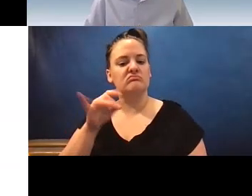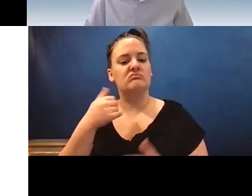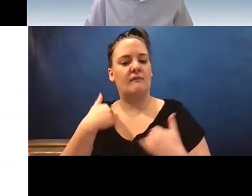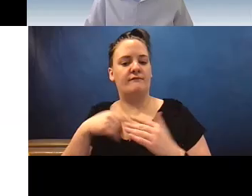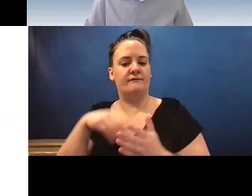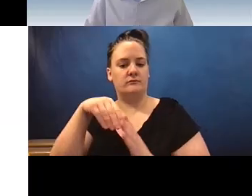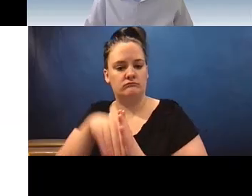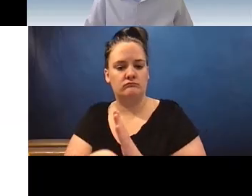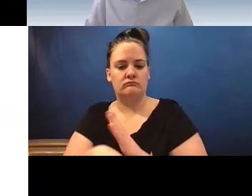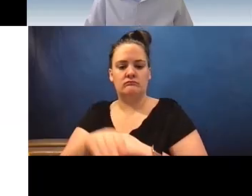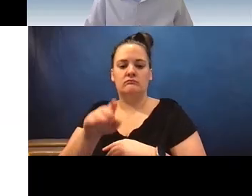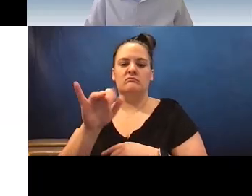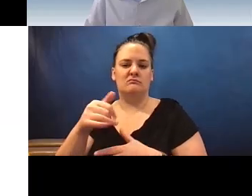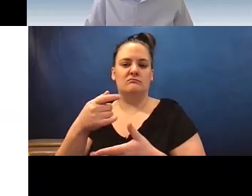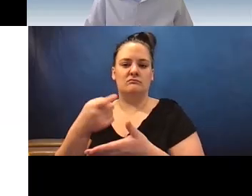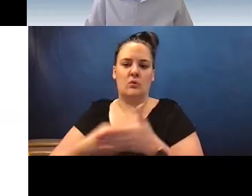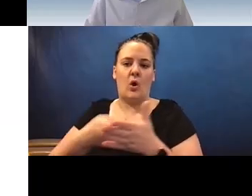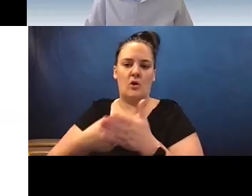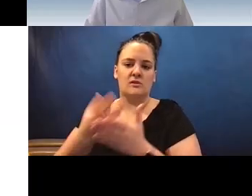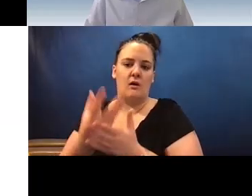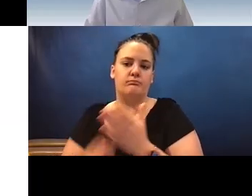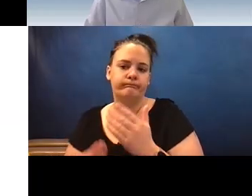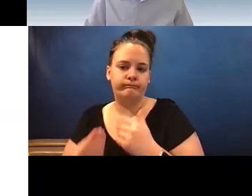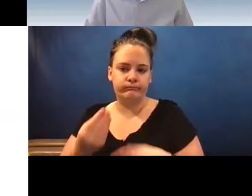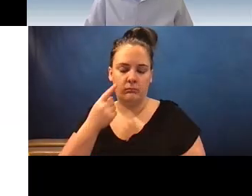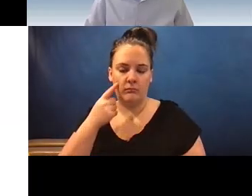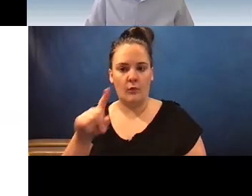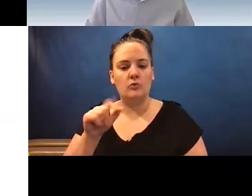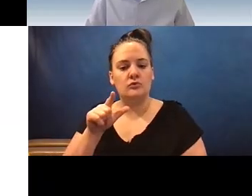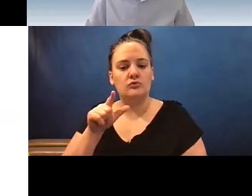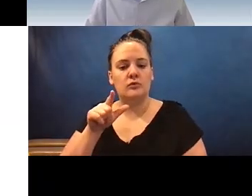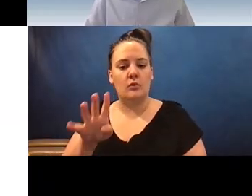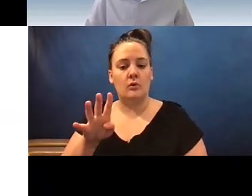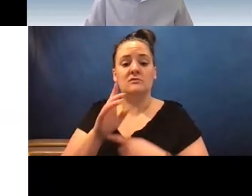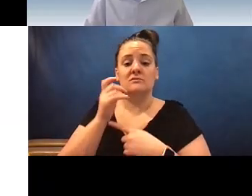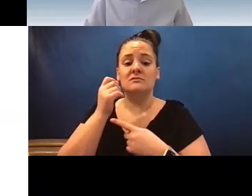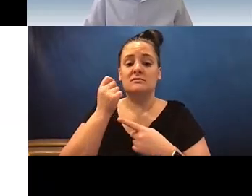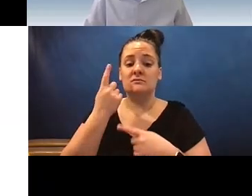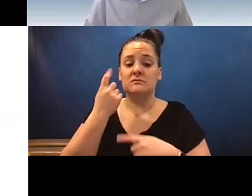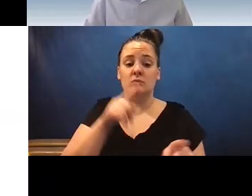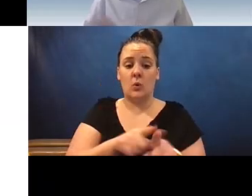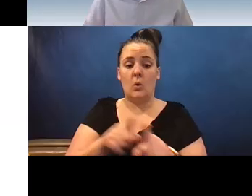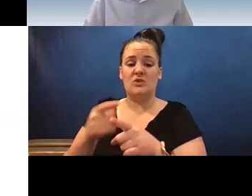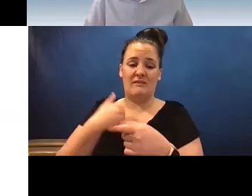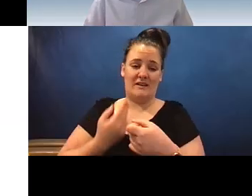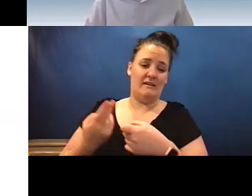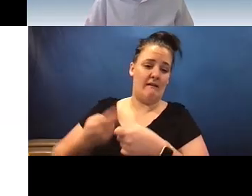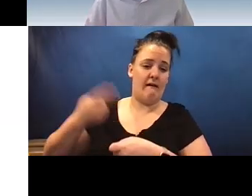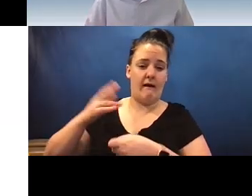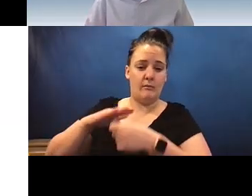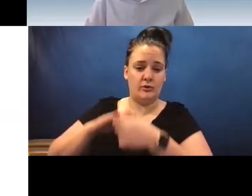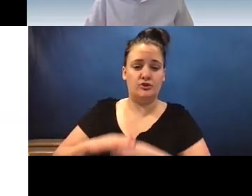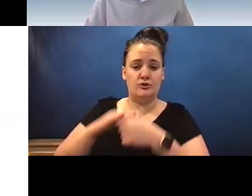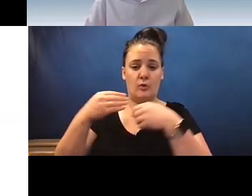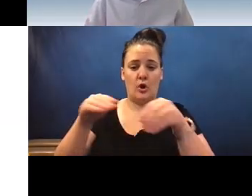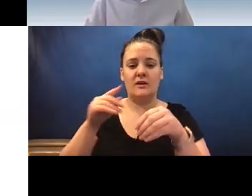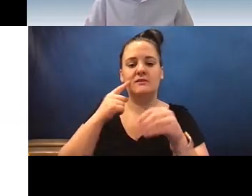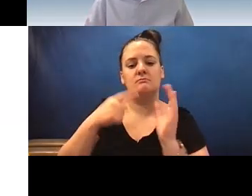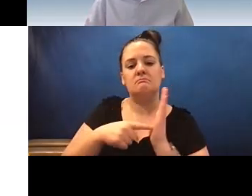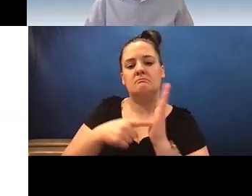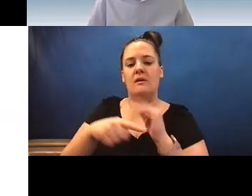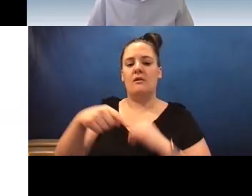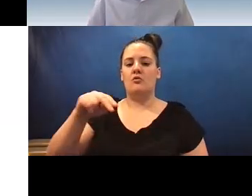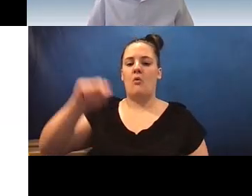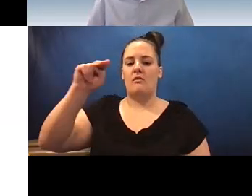newer hospitals that are getting a foothold in the marketplace. Also, developing markets where hospitals are building for the future and future population